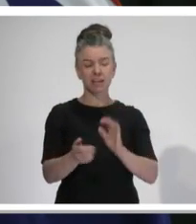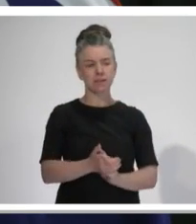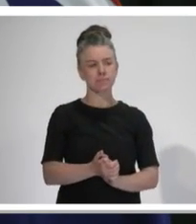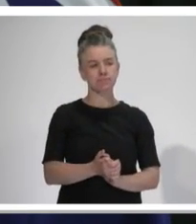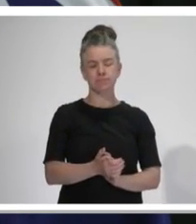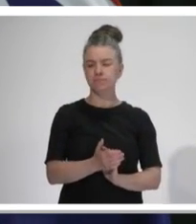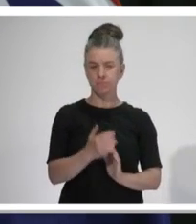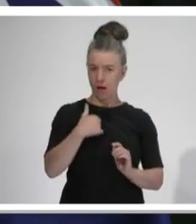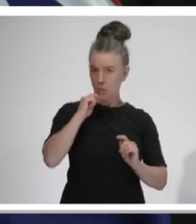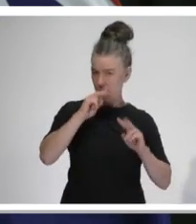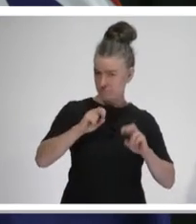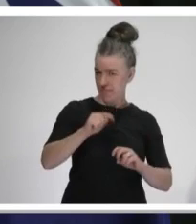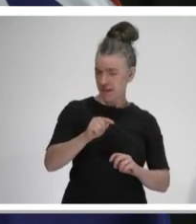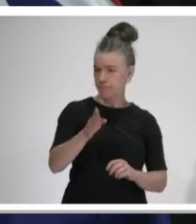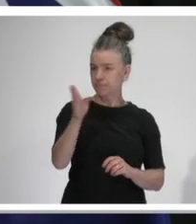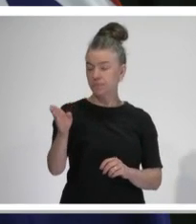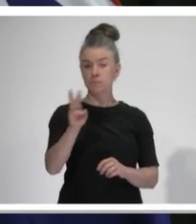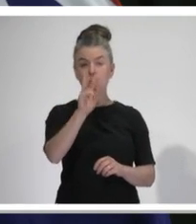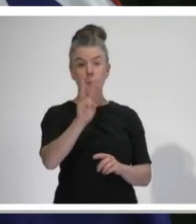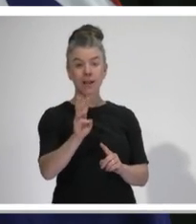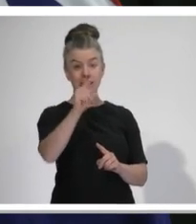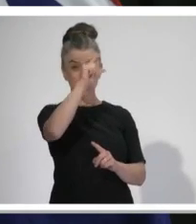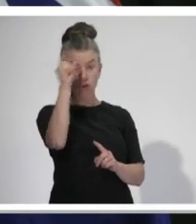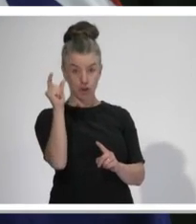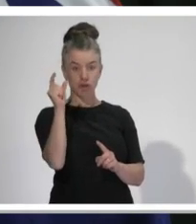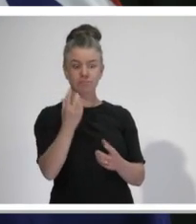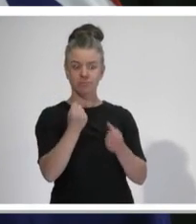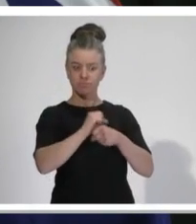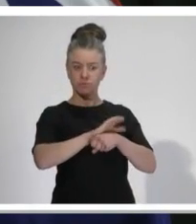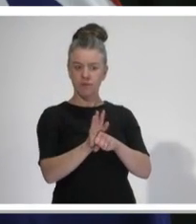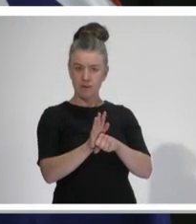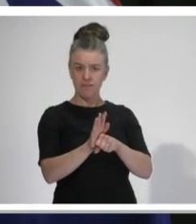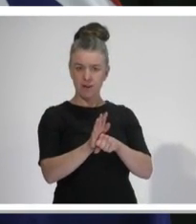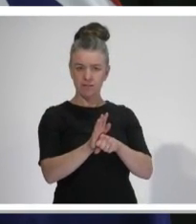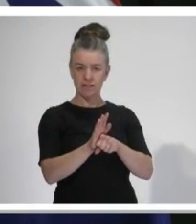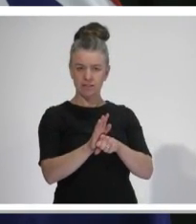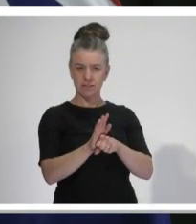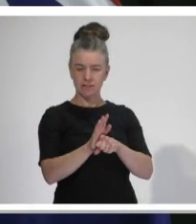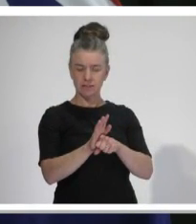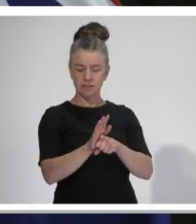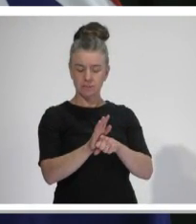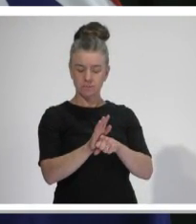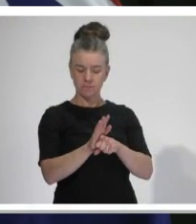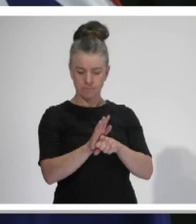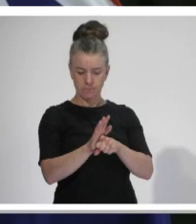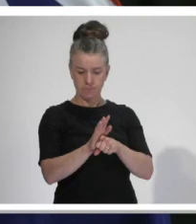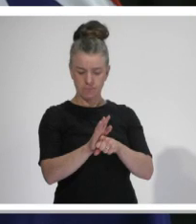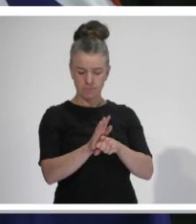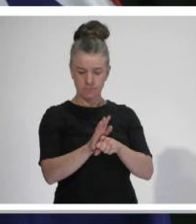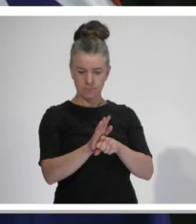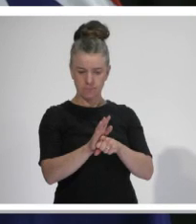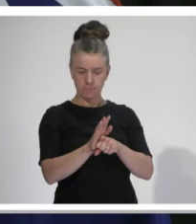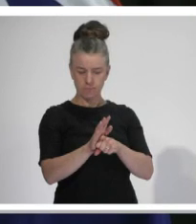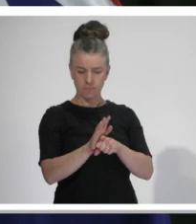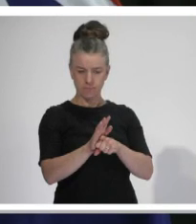Wellington nurse who's tested positive. We've been told that, forgive me, I'm just trying to decipher this, that a